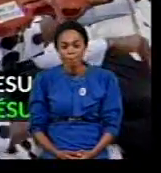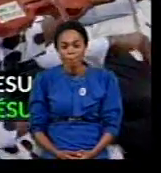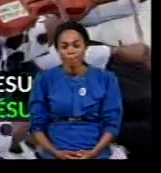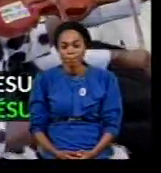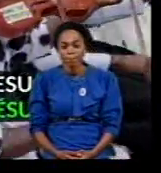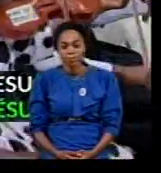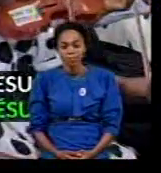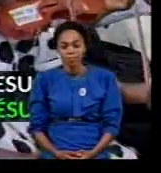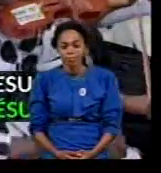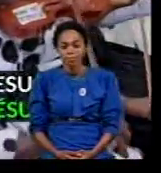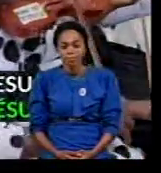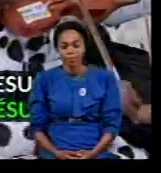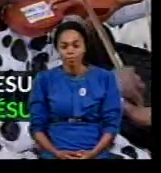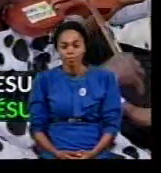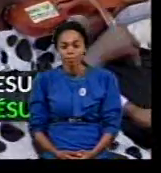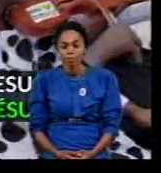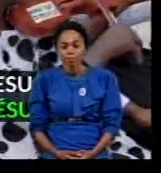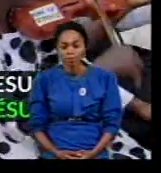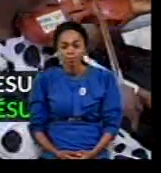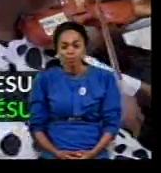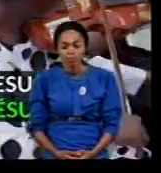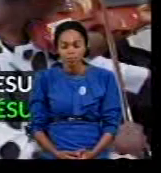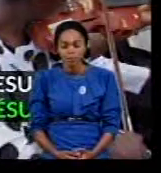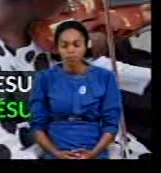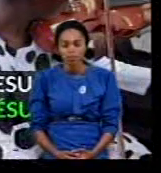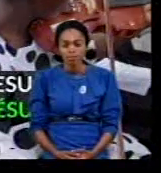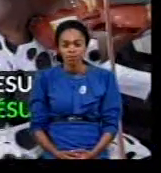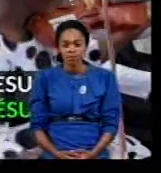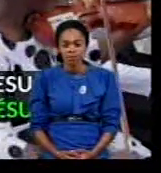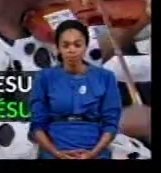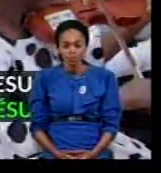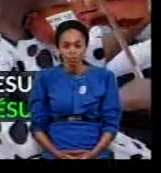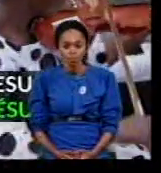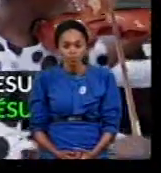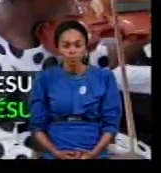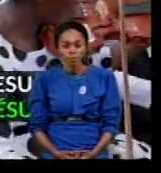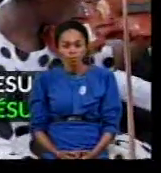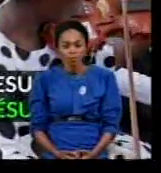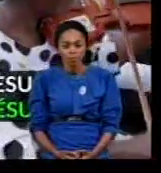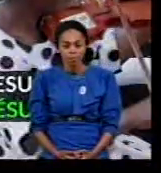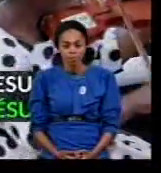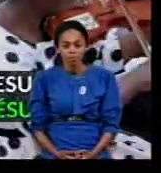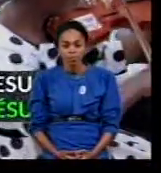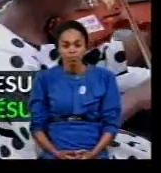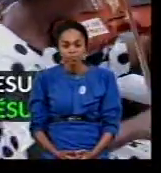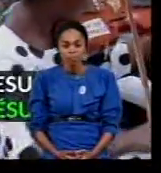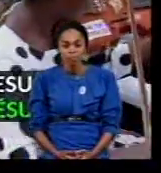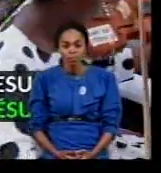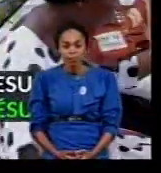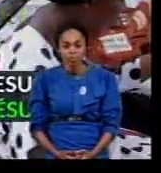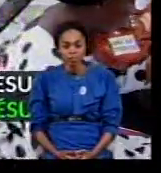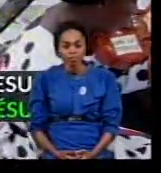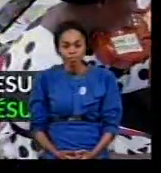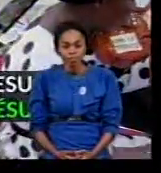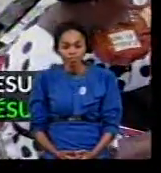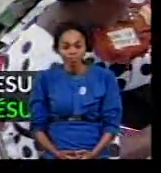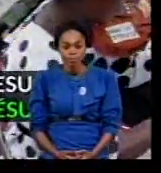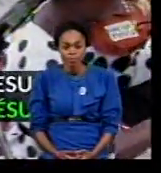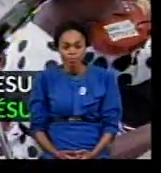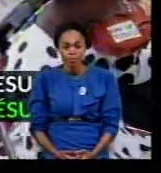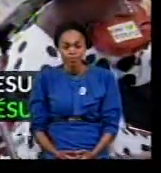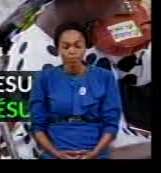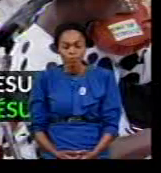groundless faithlessness. After God has said what he wanted to say, and he has affirmed that this is what he was going to do, this happens,